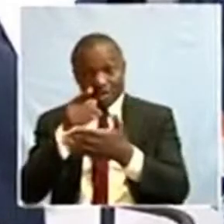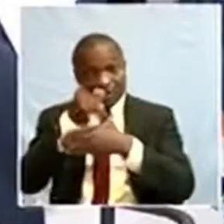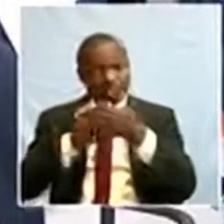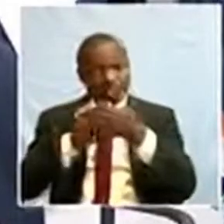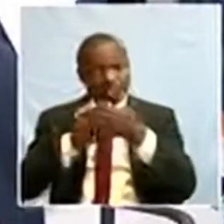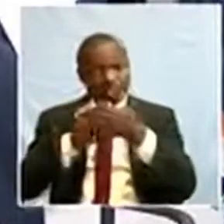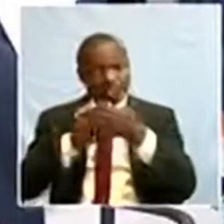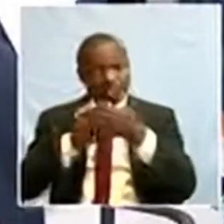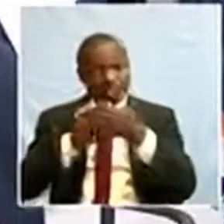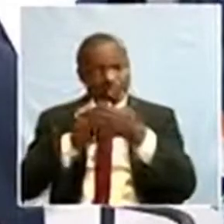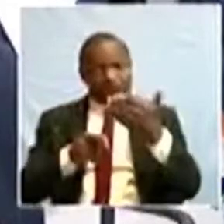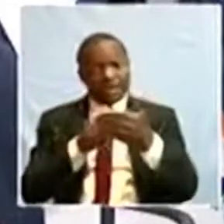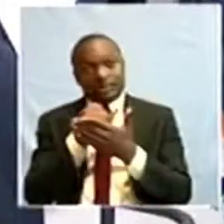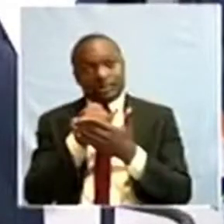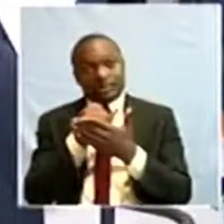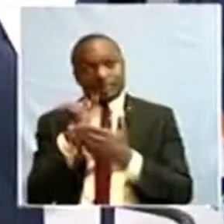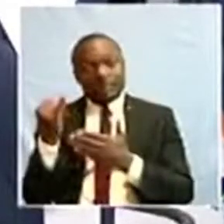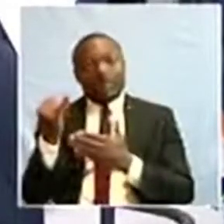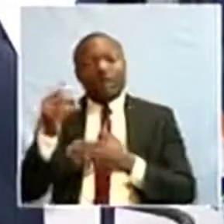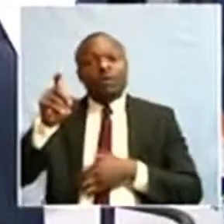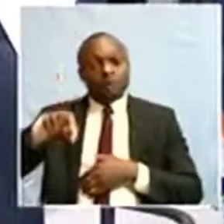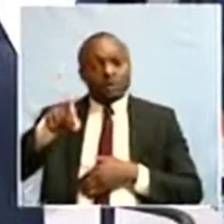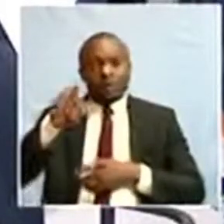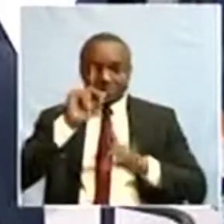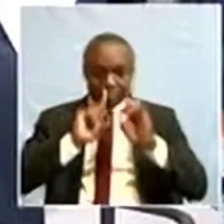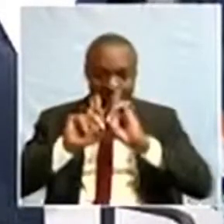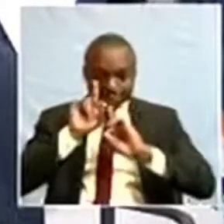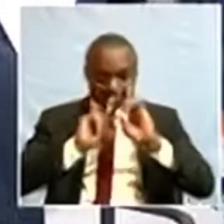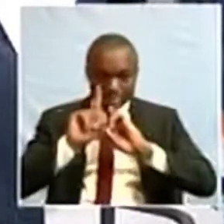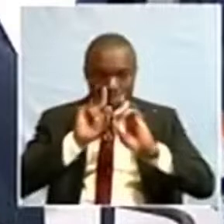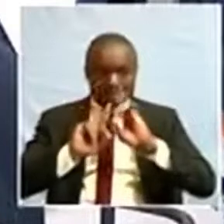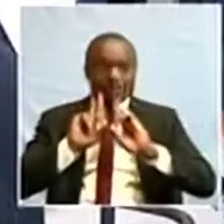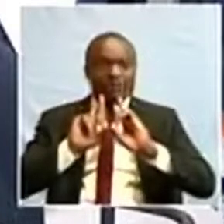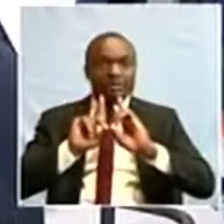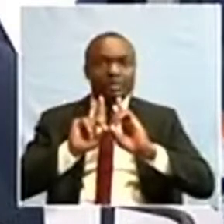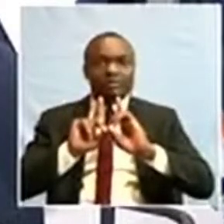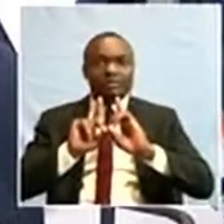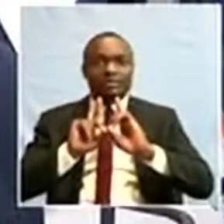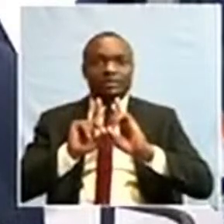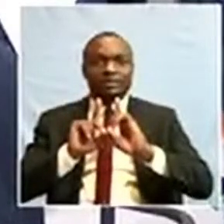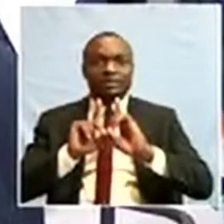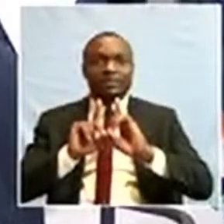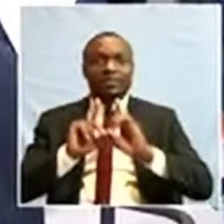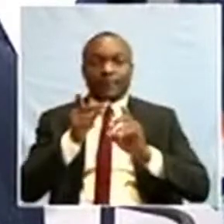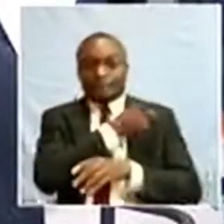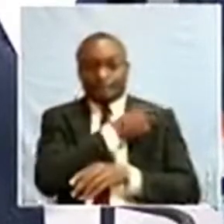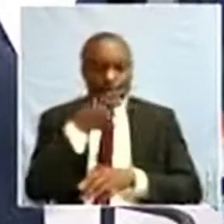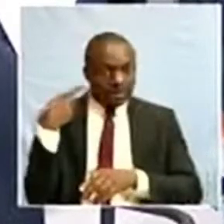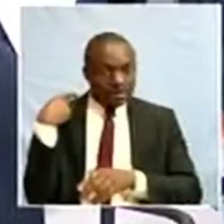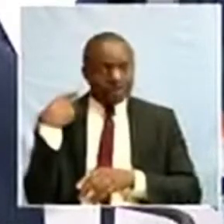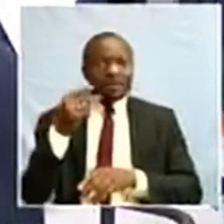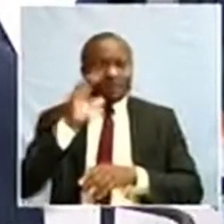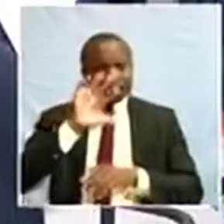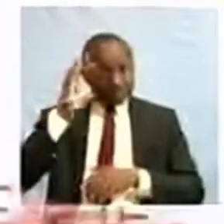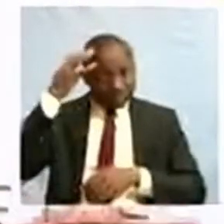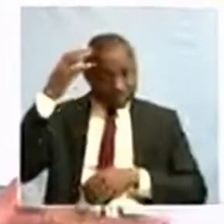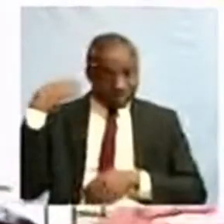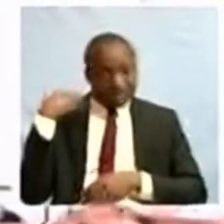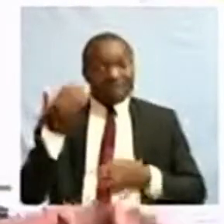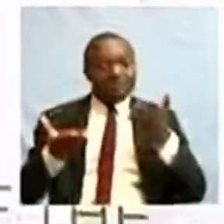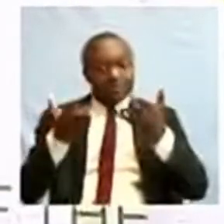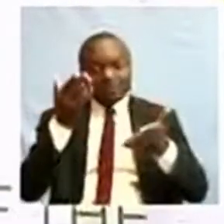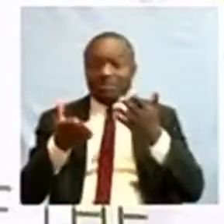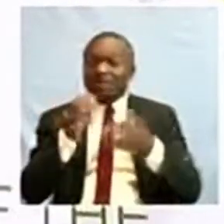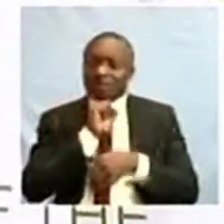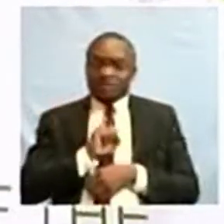other issues that we really need to discuss as Parliament and your office. So maybe bear